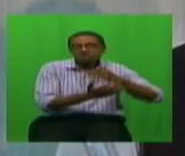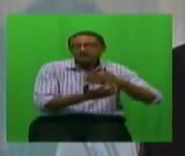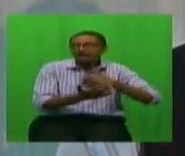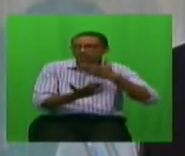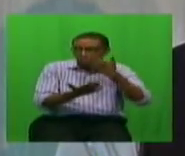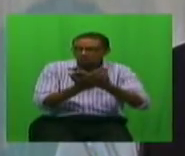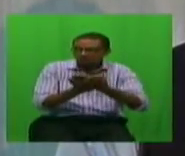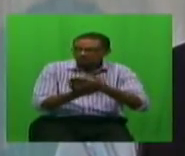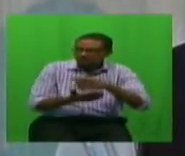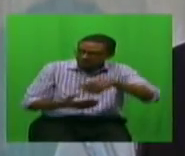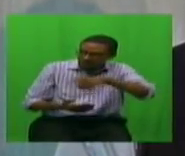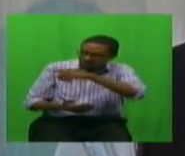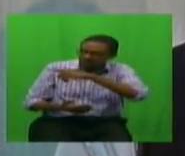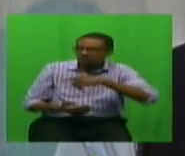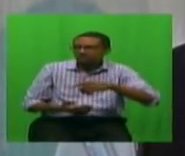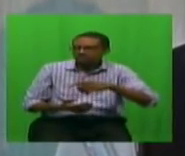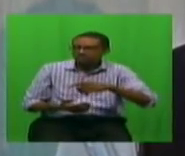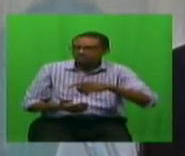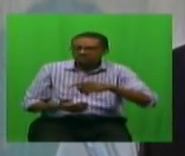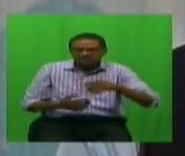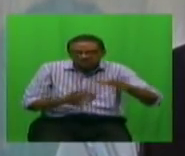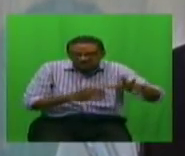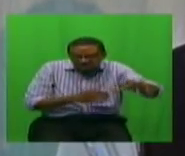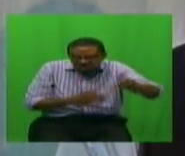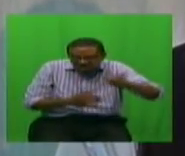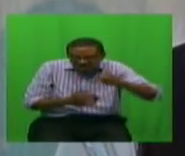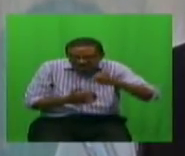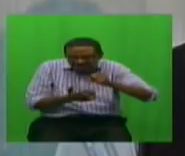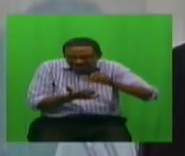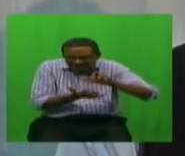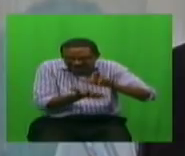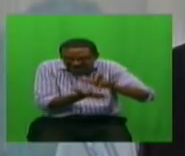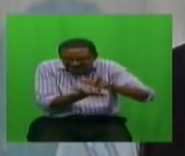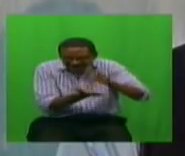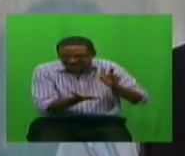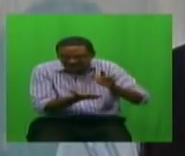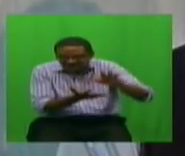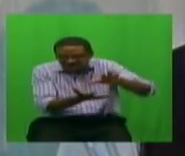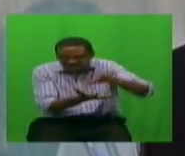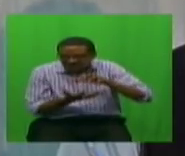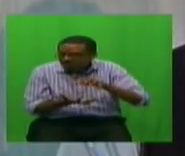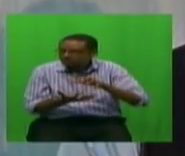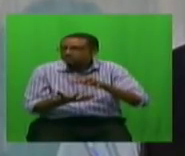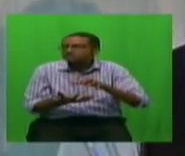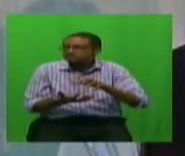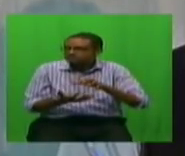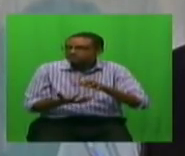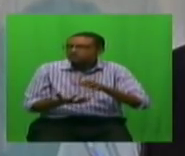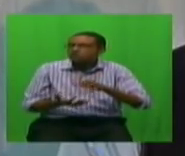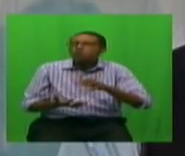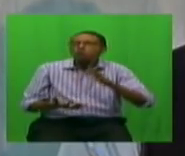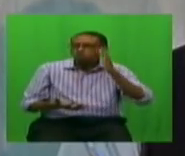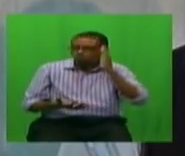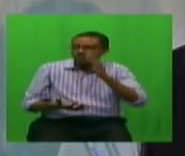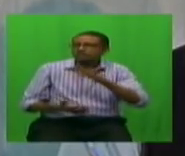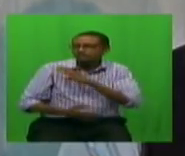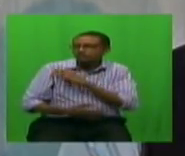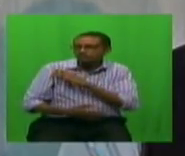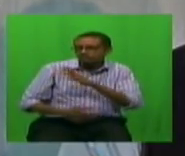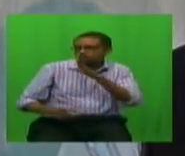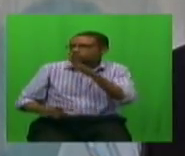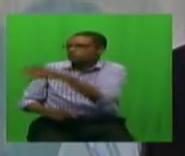asking them to prosecute if there's anyone taking advantage of persons at this time. I know you asked this question yesterday,